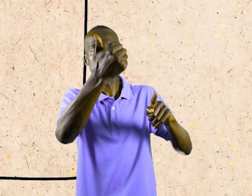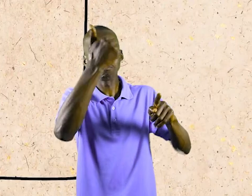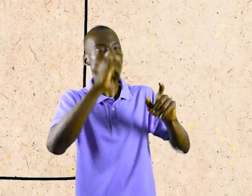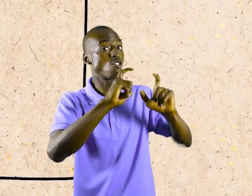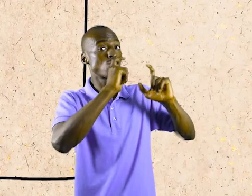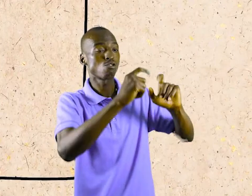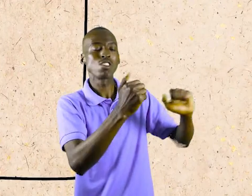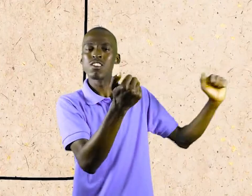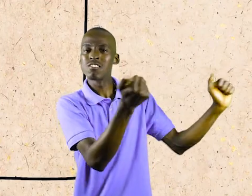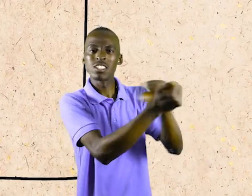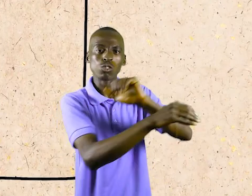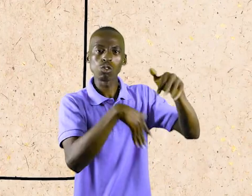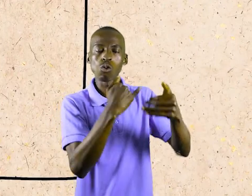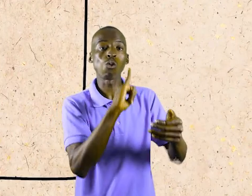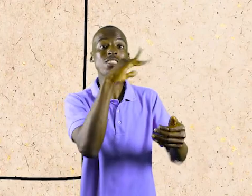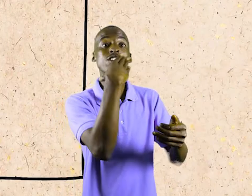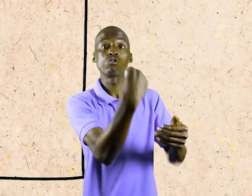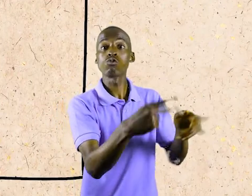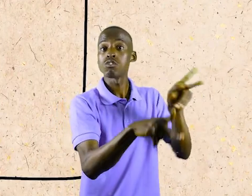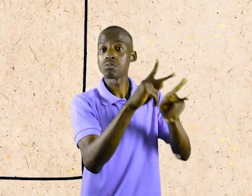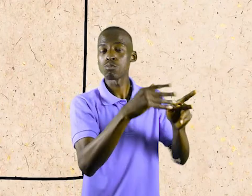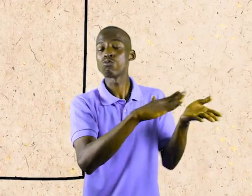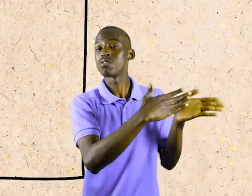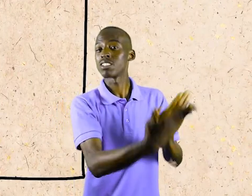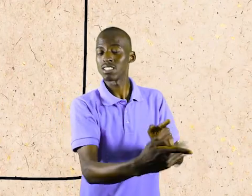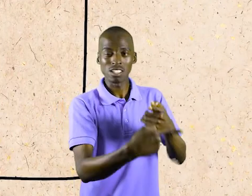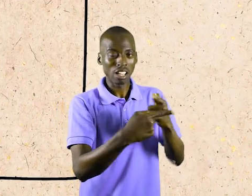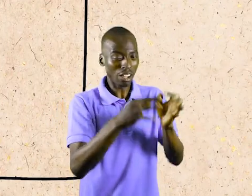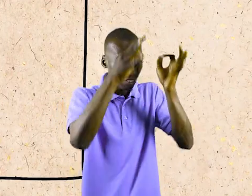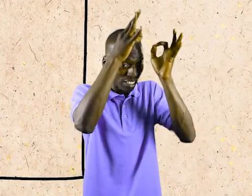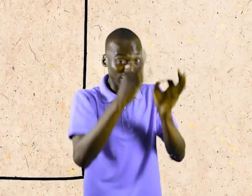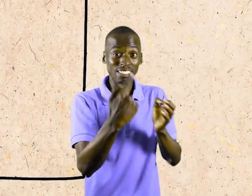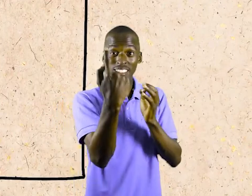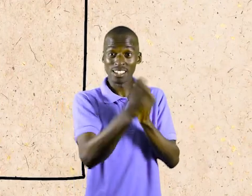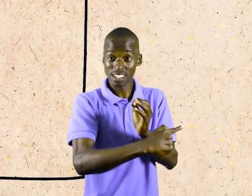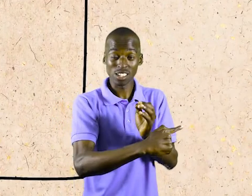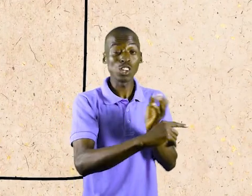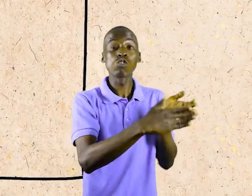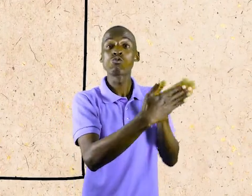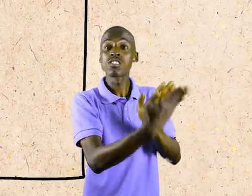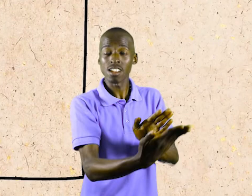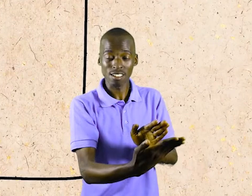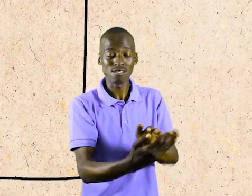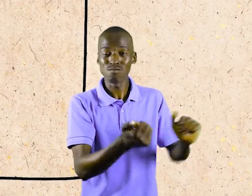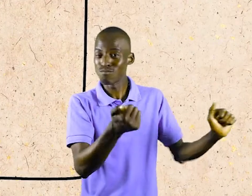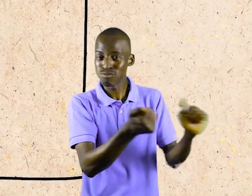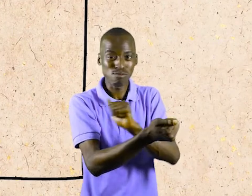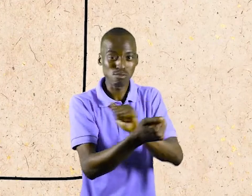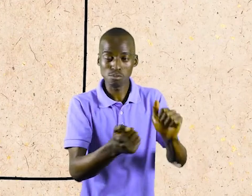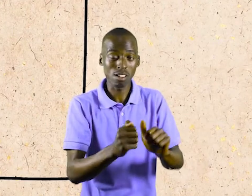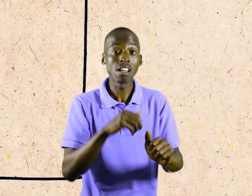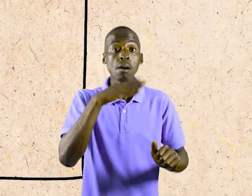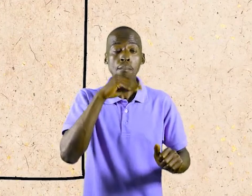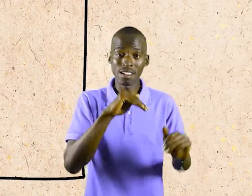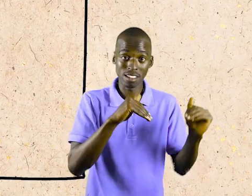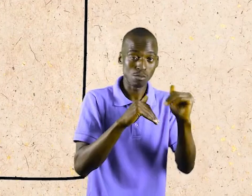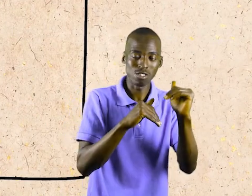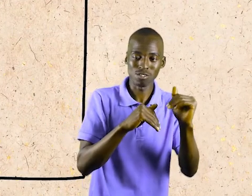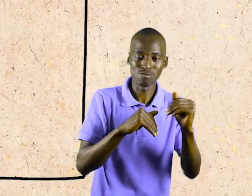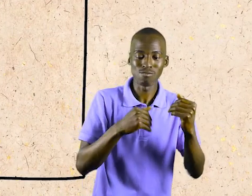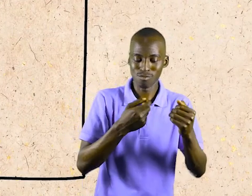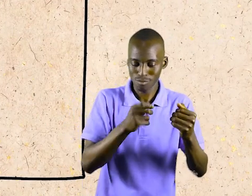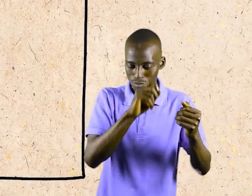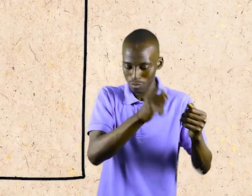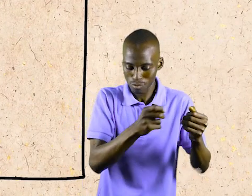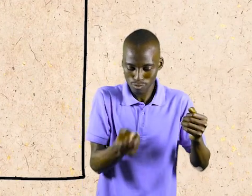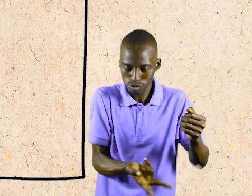to destroy all of the Jewish people. And to decide the date of the Jews' annihilation, Haman rolls the dice. A die